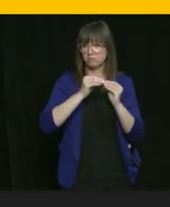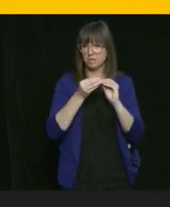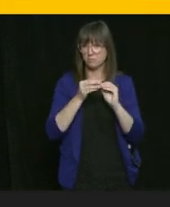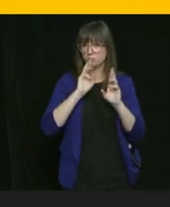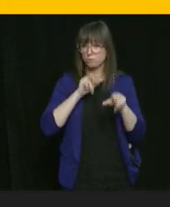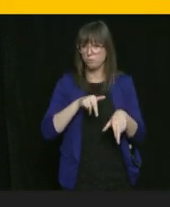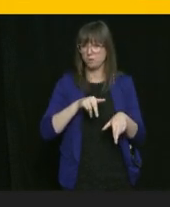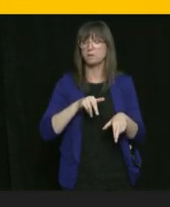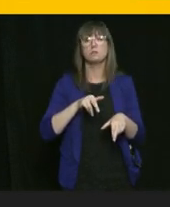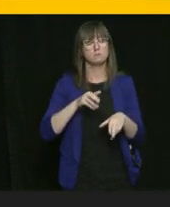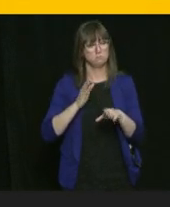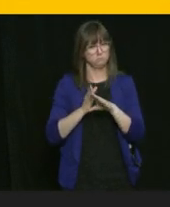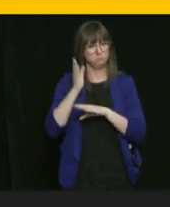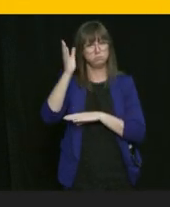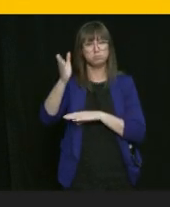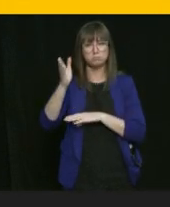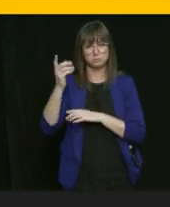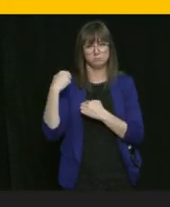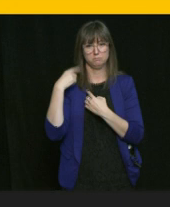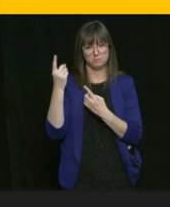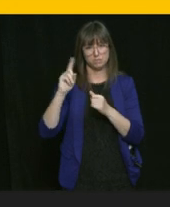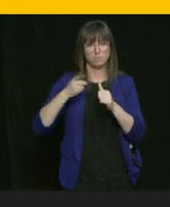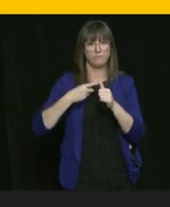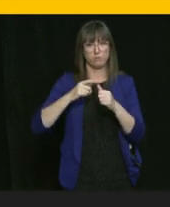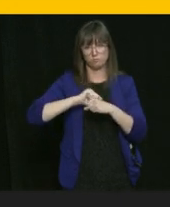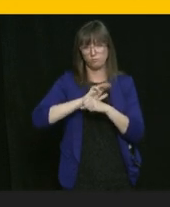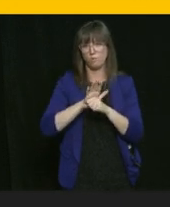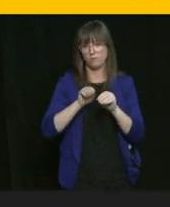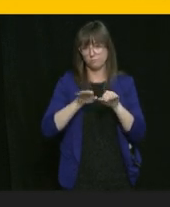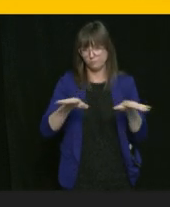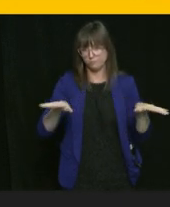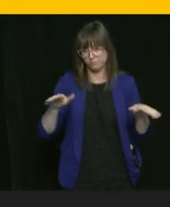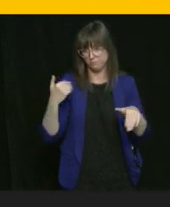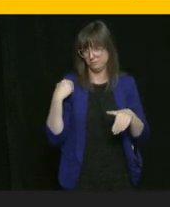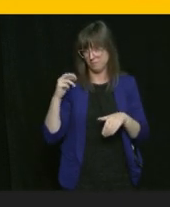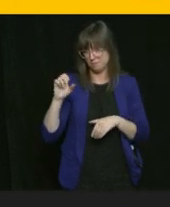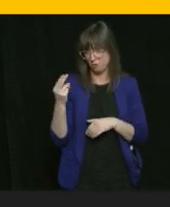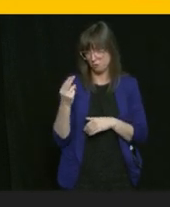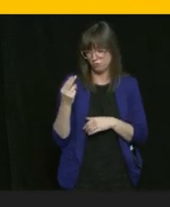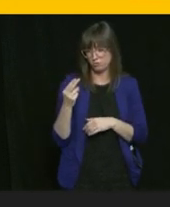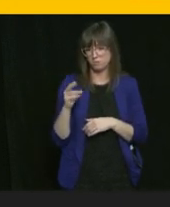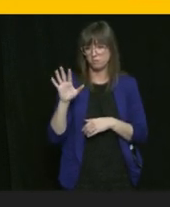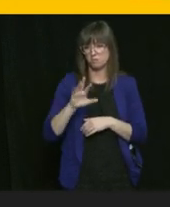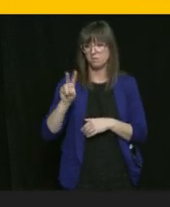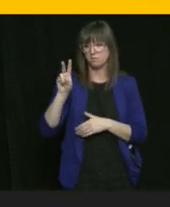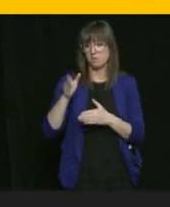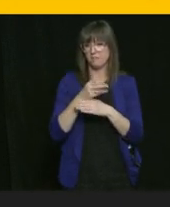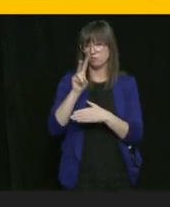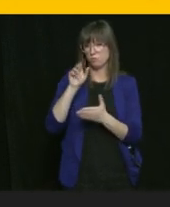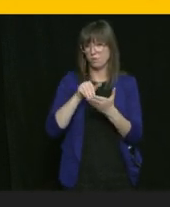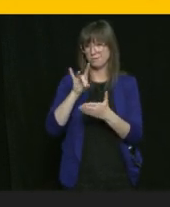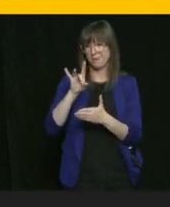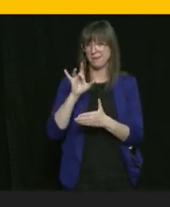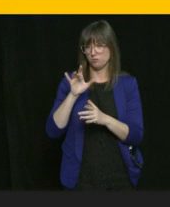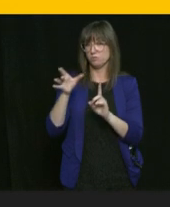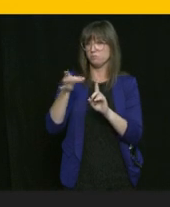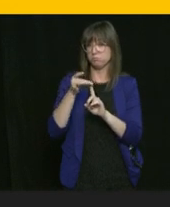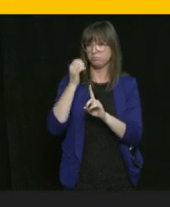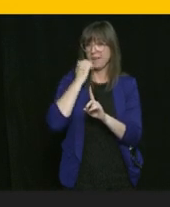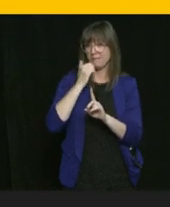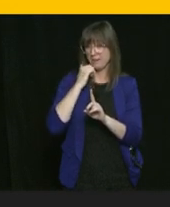above peak levels seen during the first wave, with an average of close to 2,800 cases reported daily over the